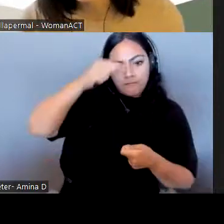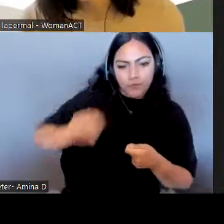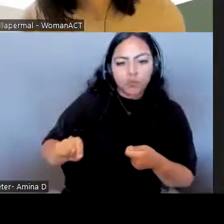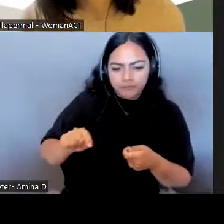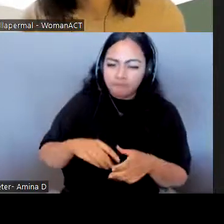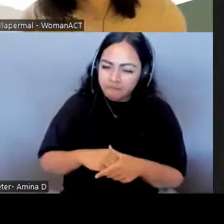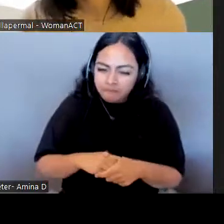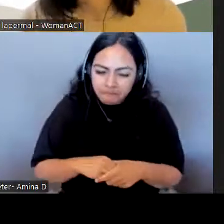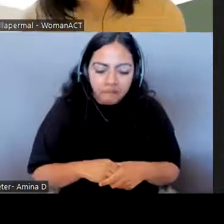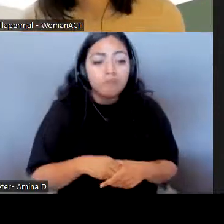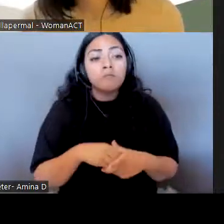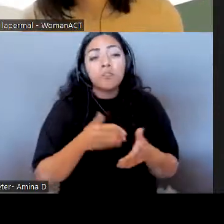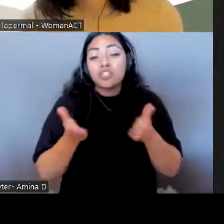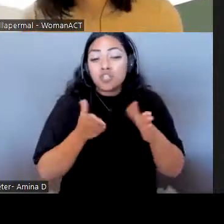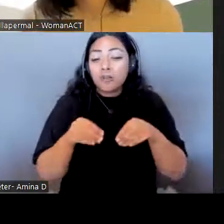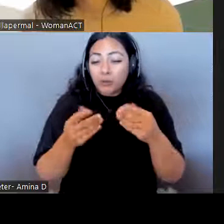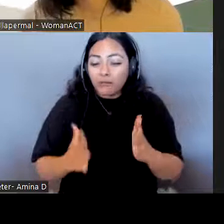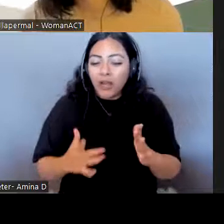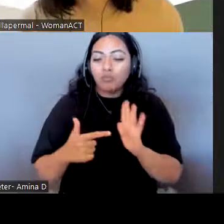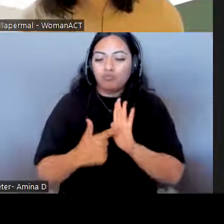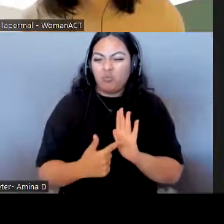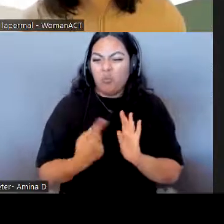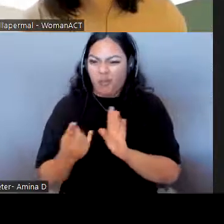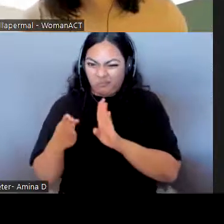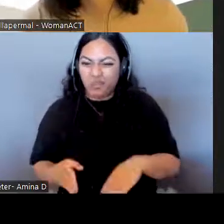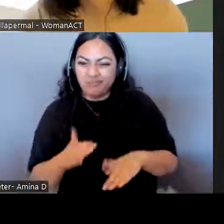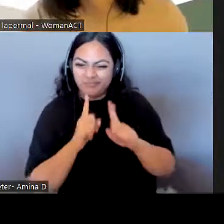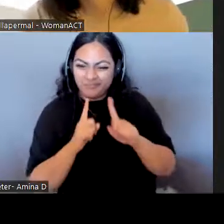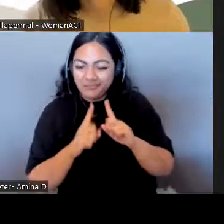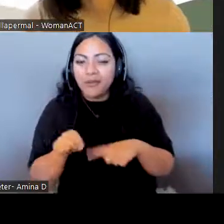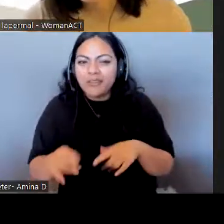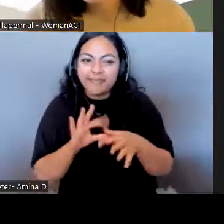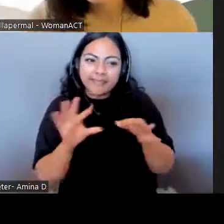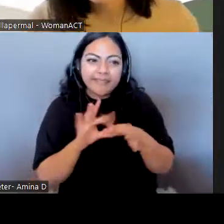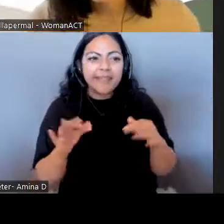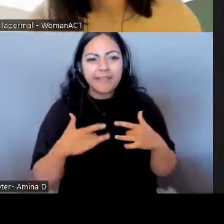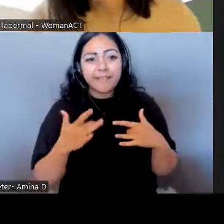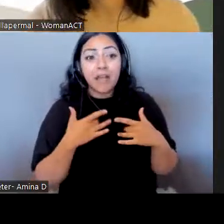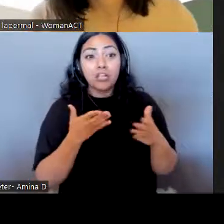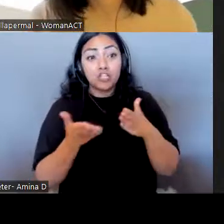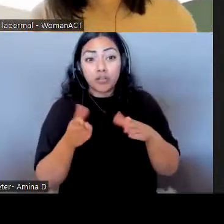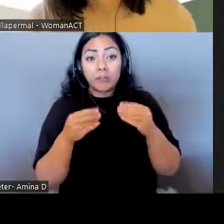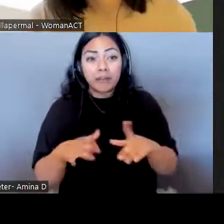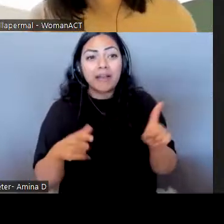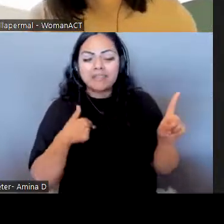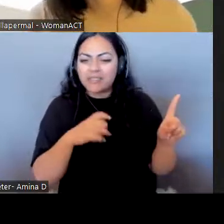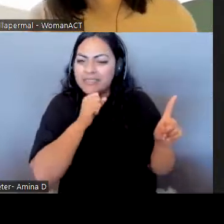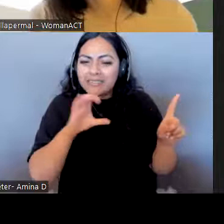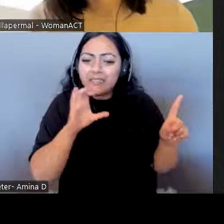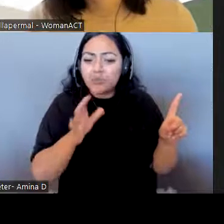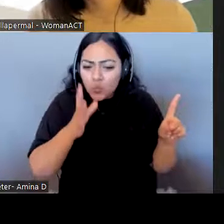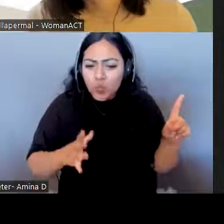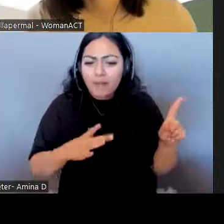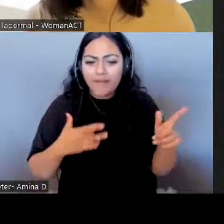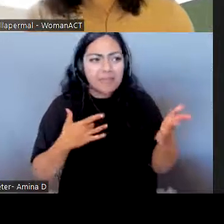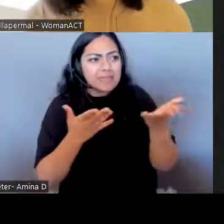provider that shows one of these attitudes. So she was saying that senior women can be seen as not understanding or having the need to